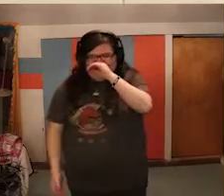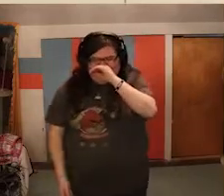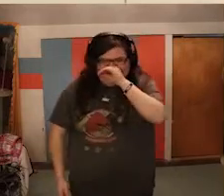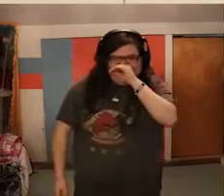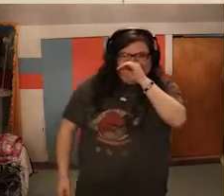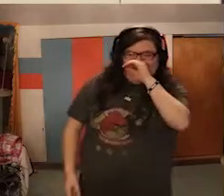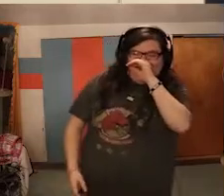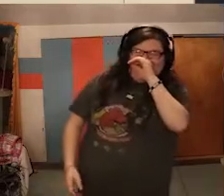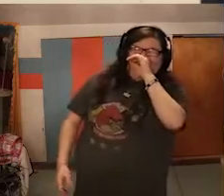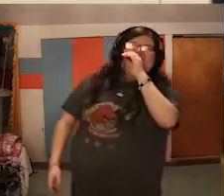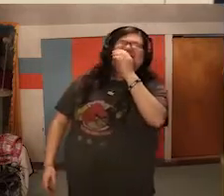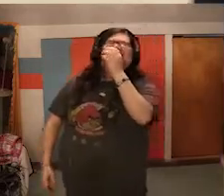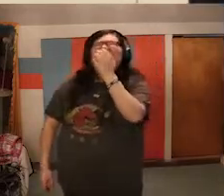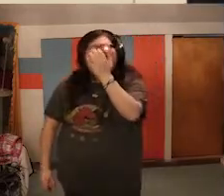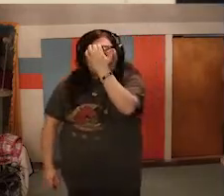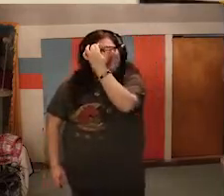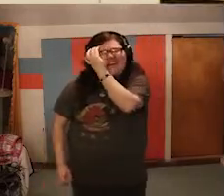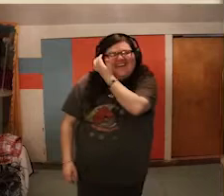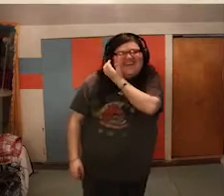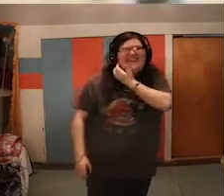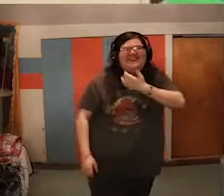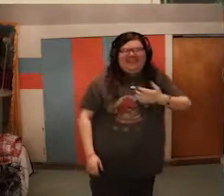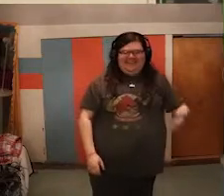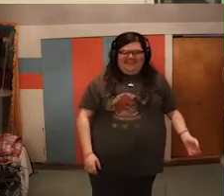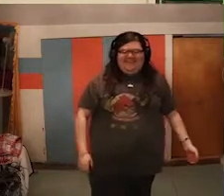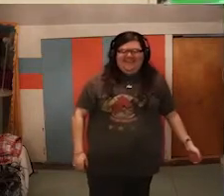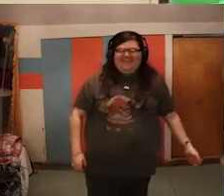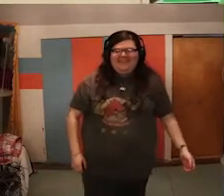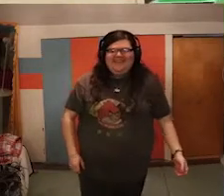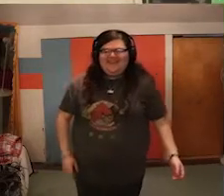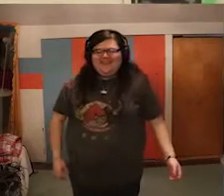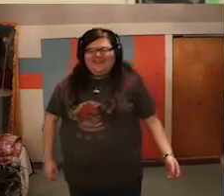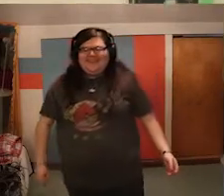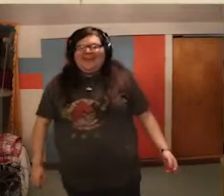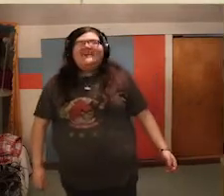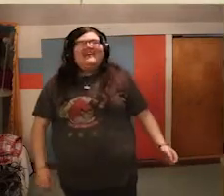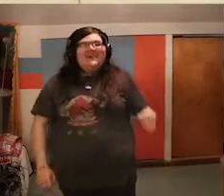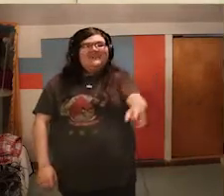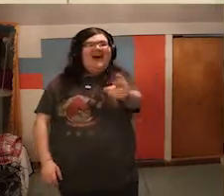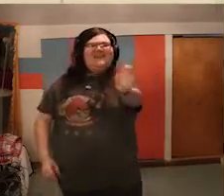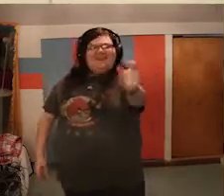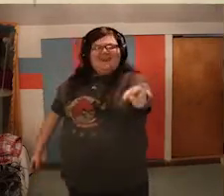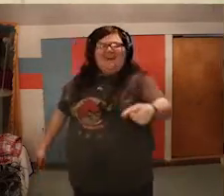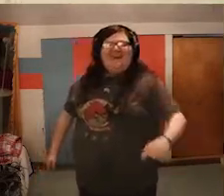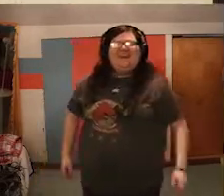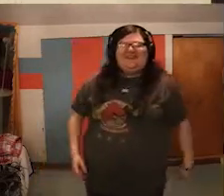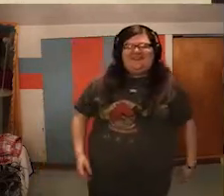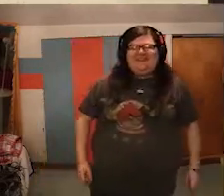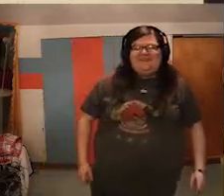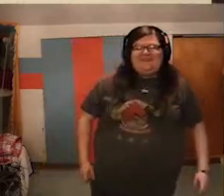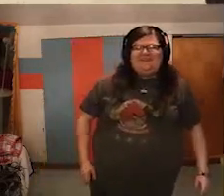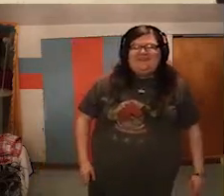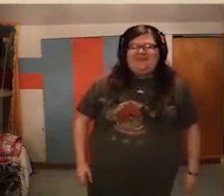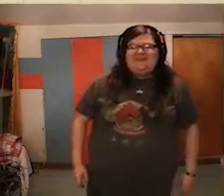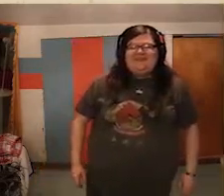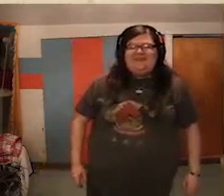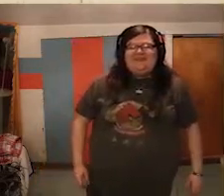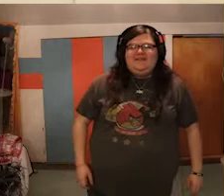What is this? I can't even see myself. Like, you look like you churn butter. Like, that's what it is!